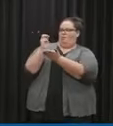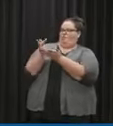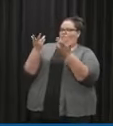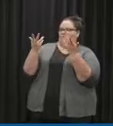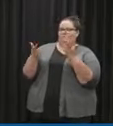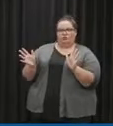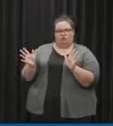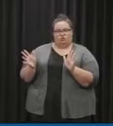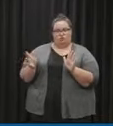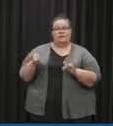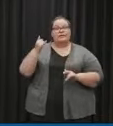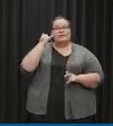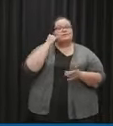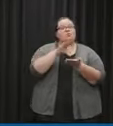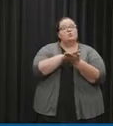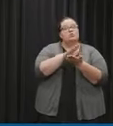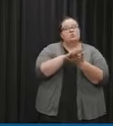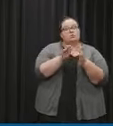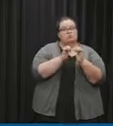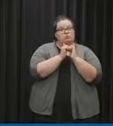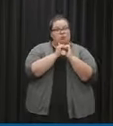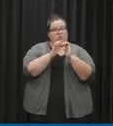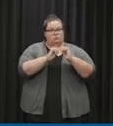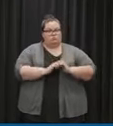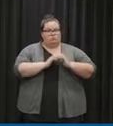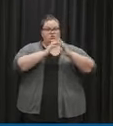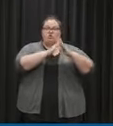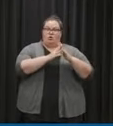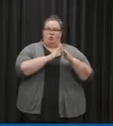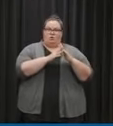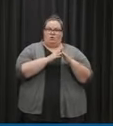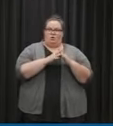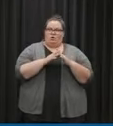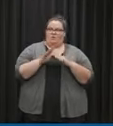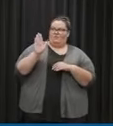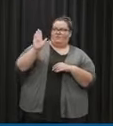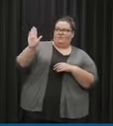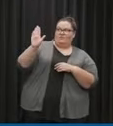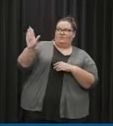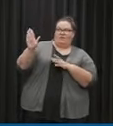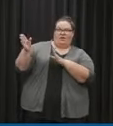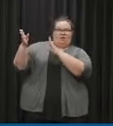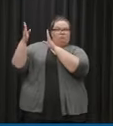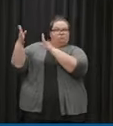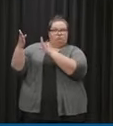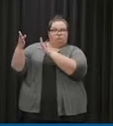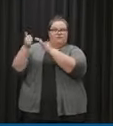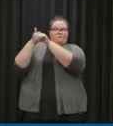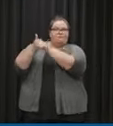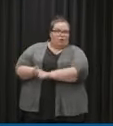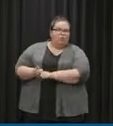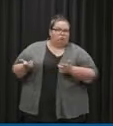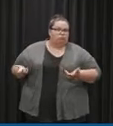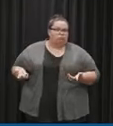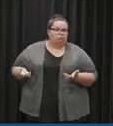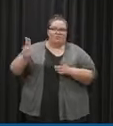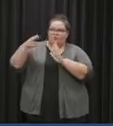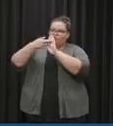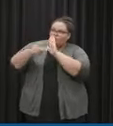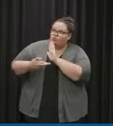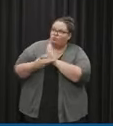And whenever the school sport starts, whatever phase that the provincial body is in at that time will be the phase that